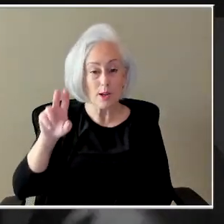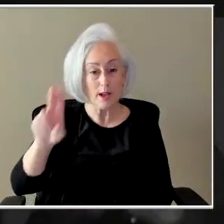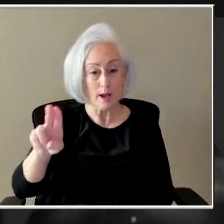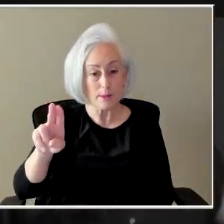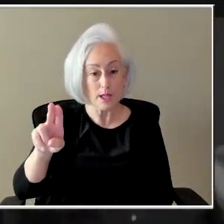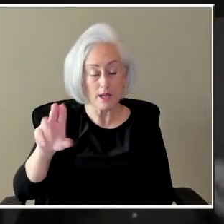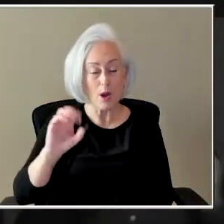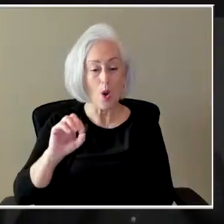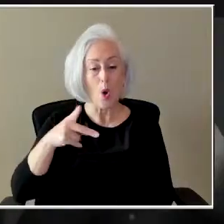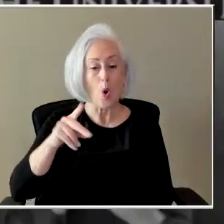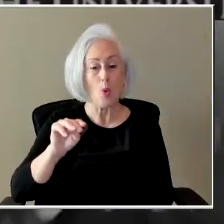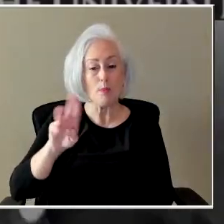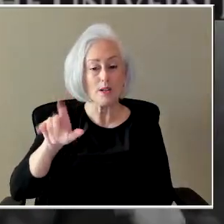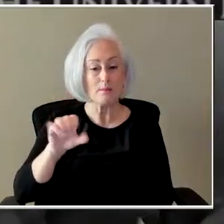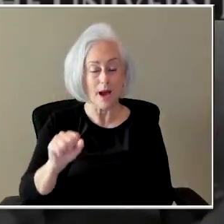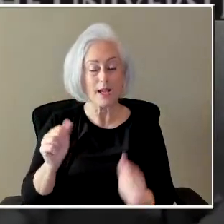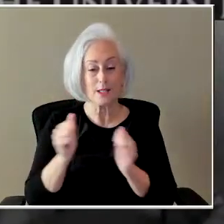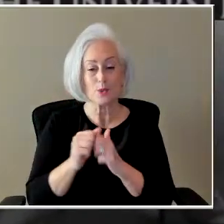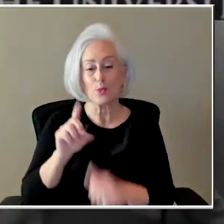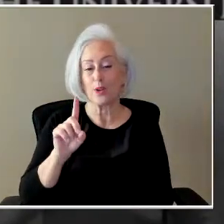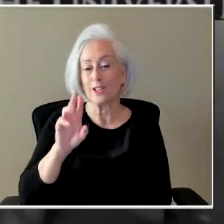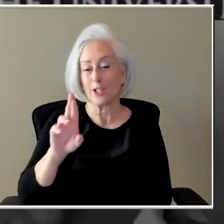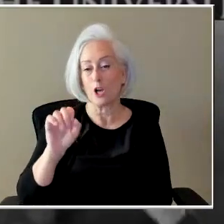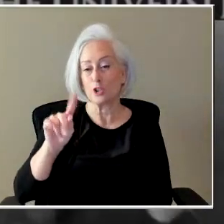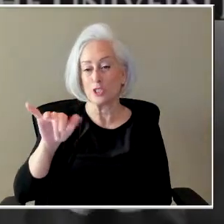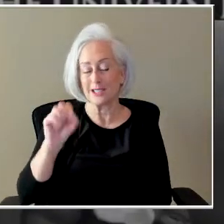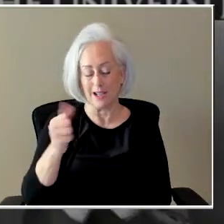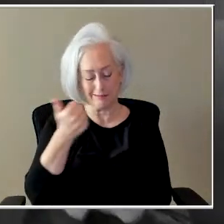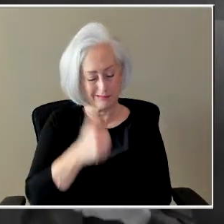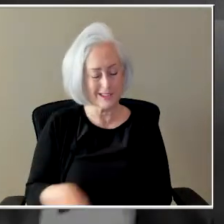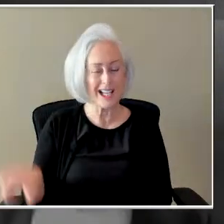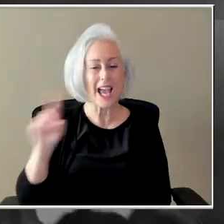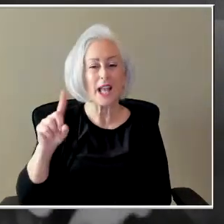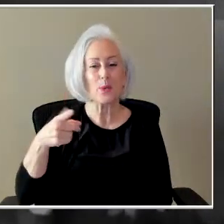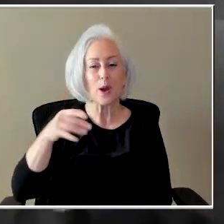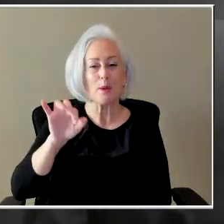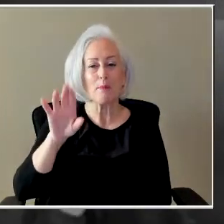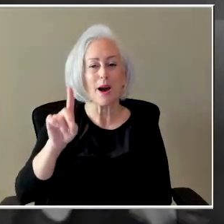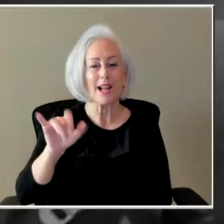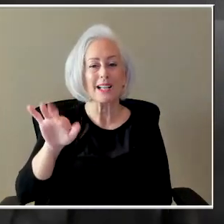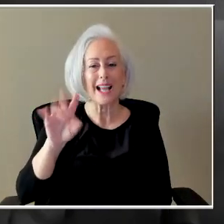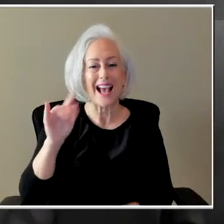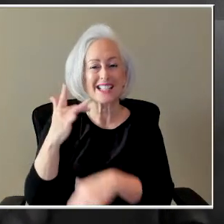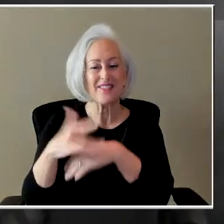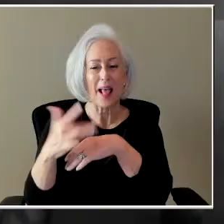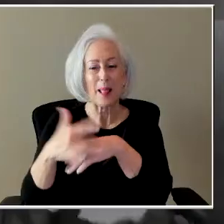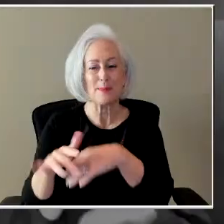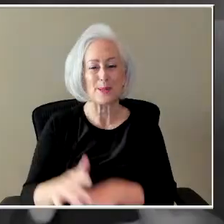Mics with Dr. Stites podcasts. Now, everywhere podcasts are available.